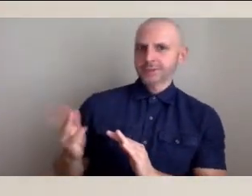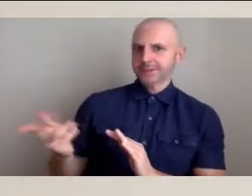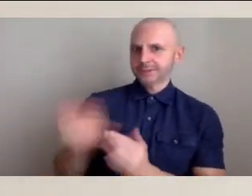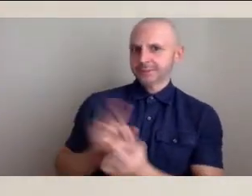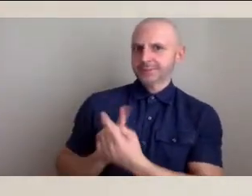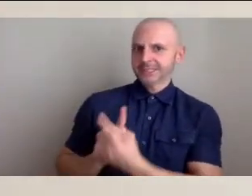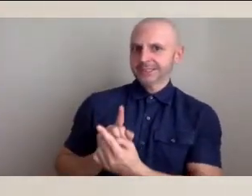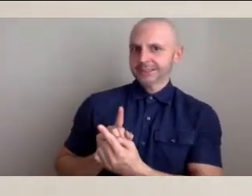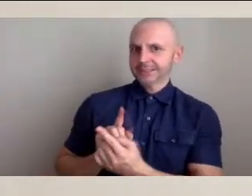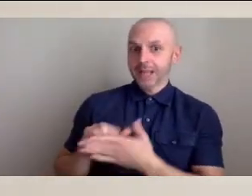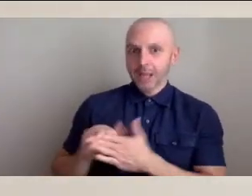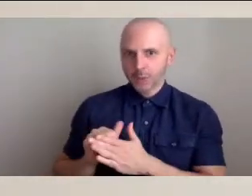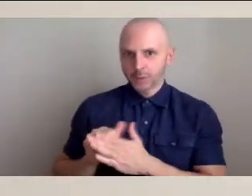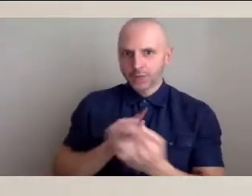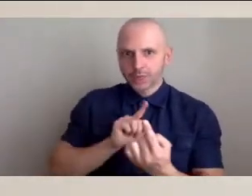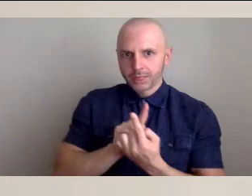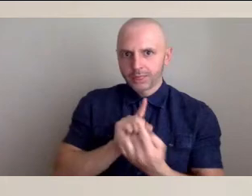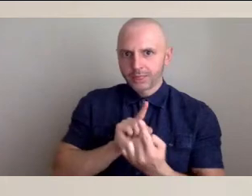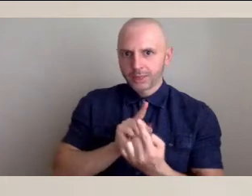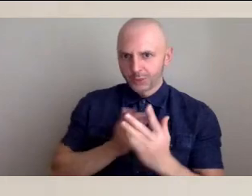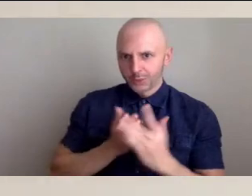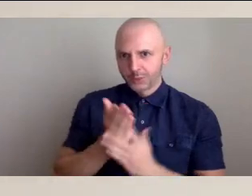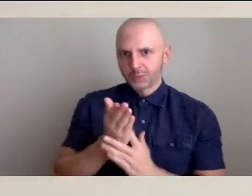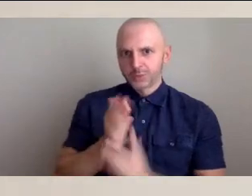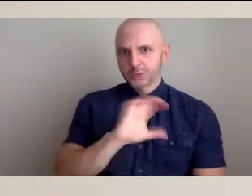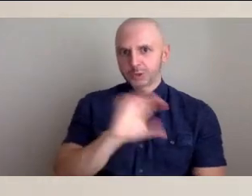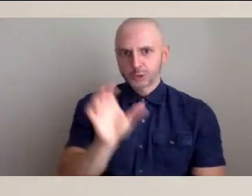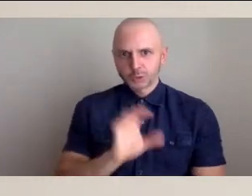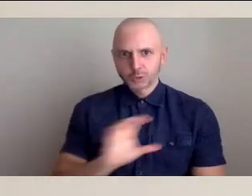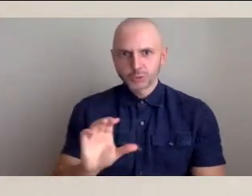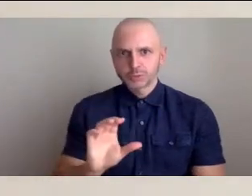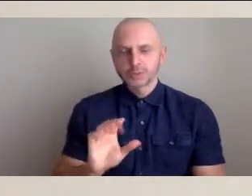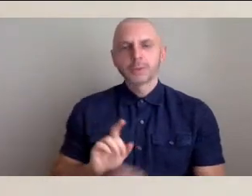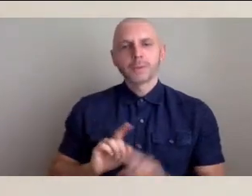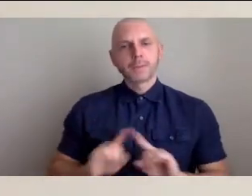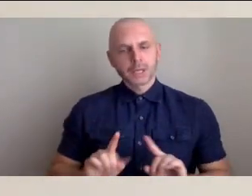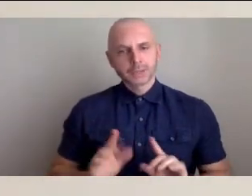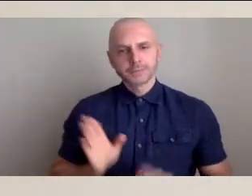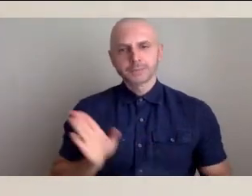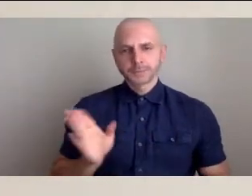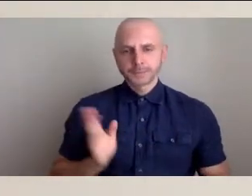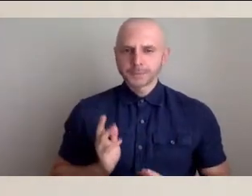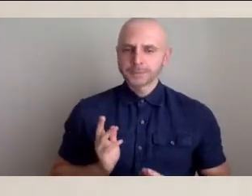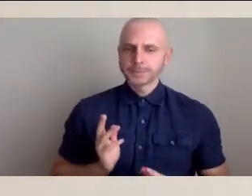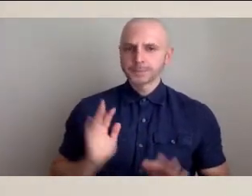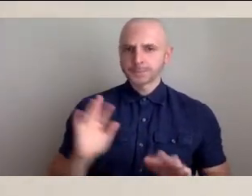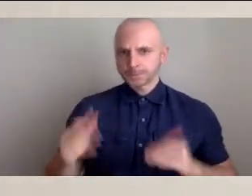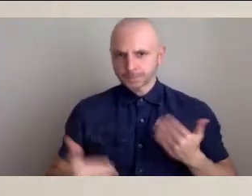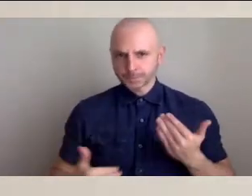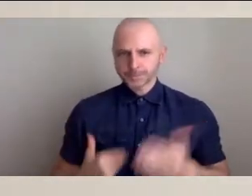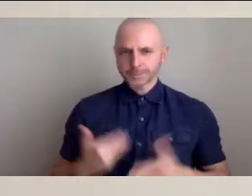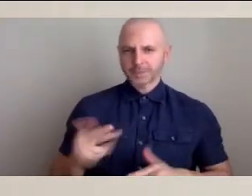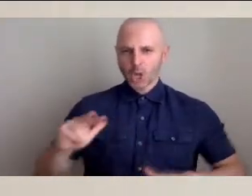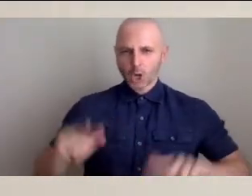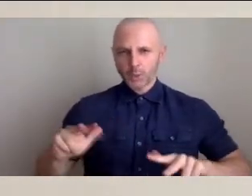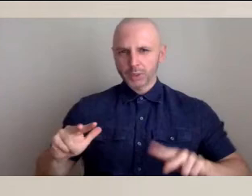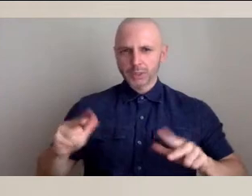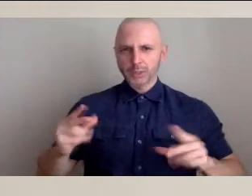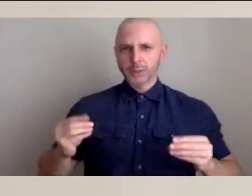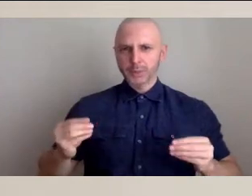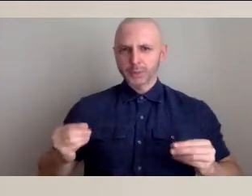Eventually, thanks to the QL administration and community's adaptability, we were able to overcome that initial awkwardness of online